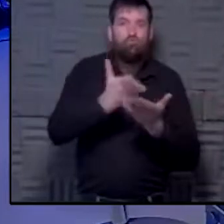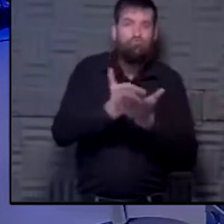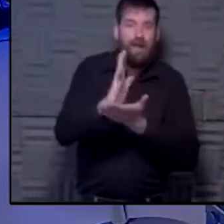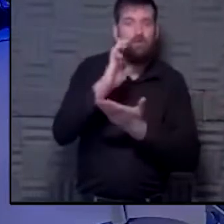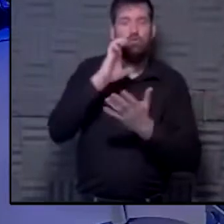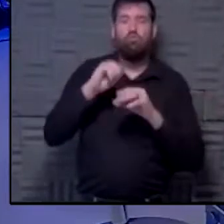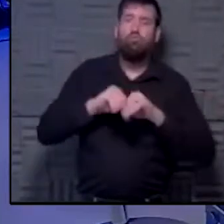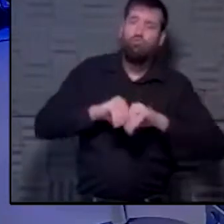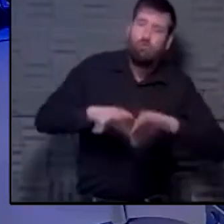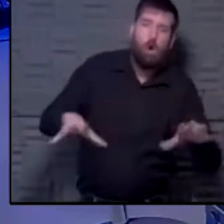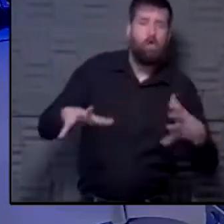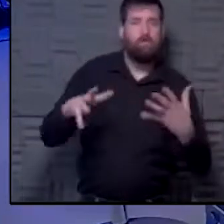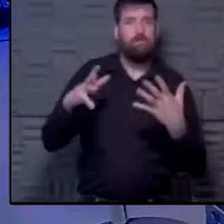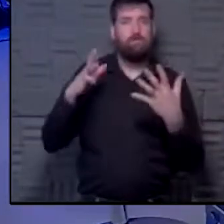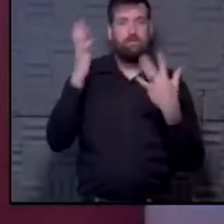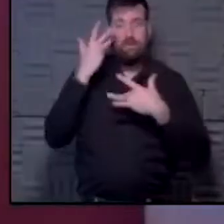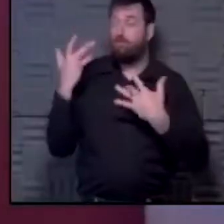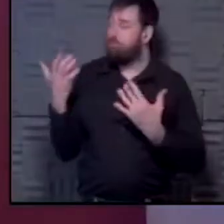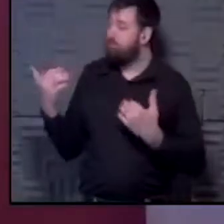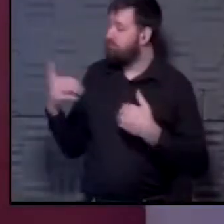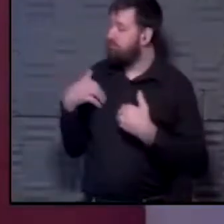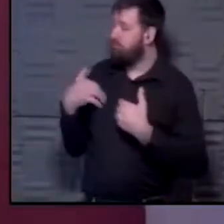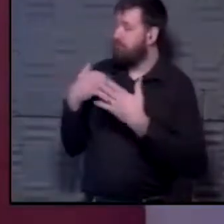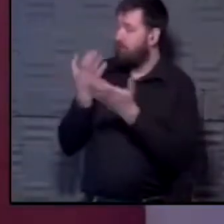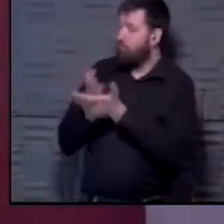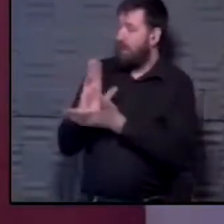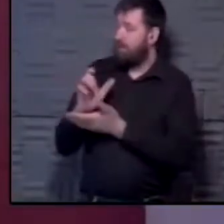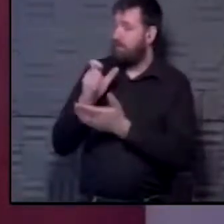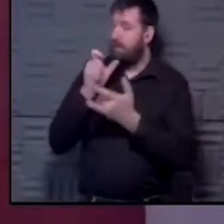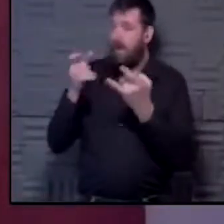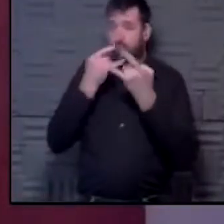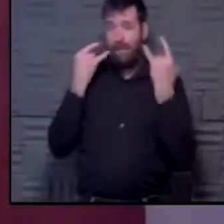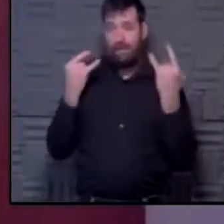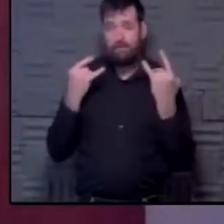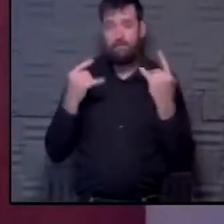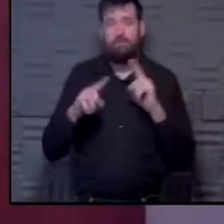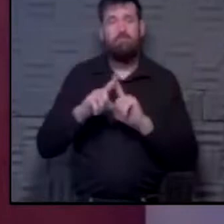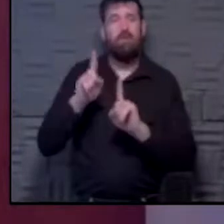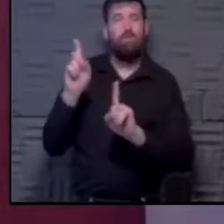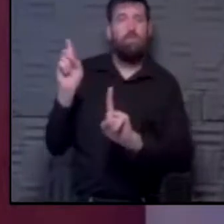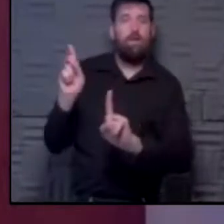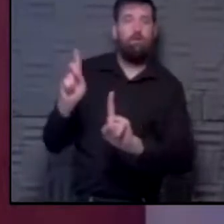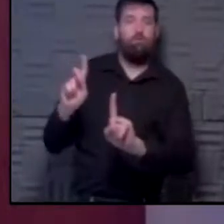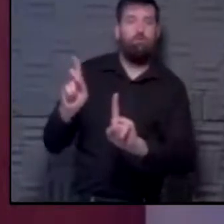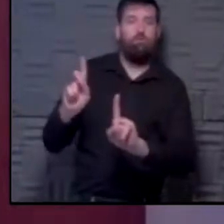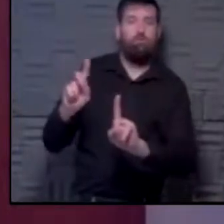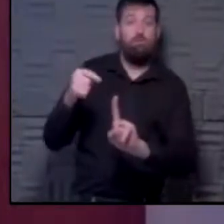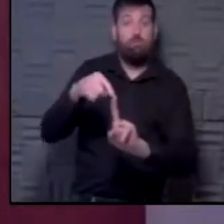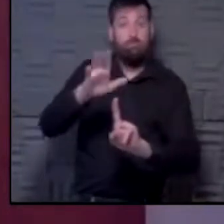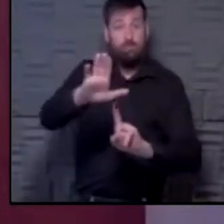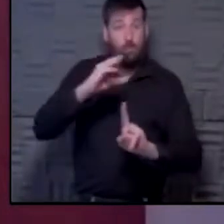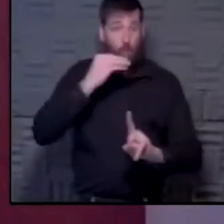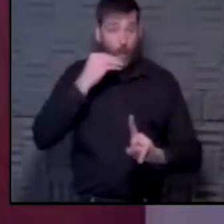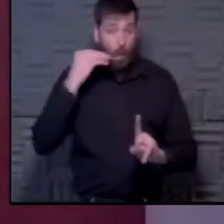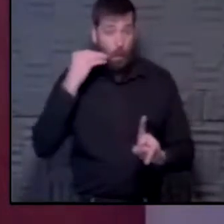have the right not to wear a mask. It's just a matter of where, right? Right. So in your own